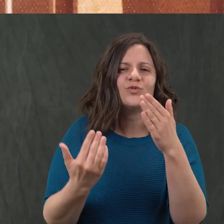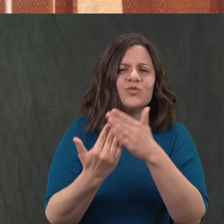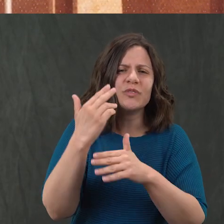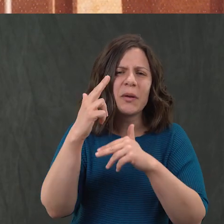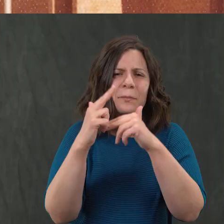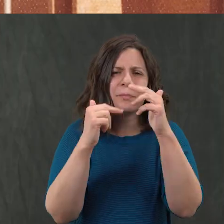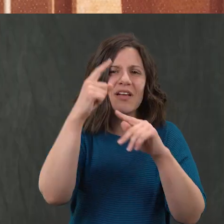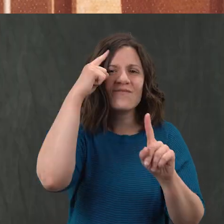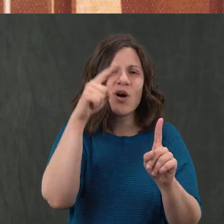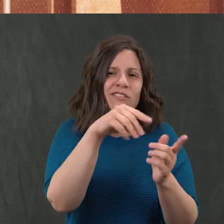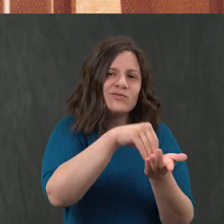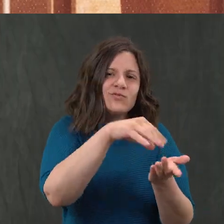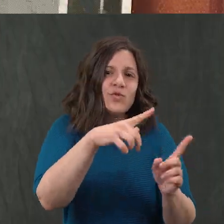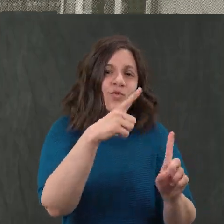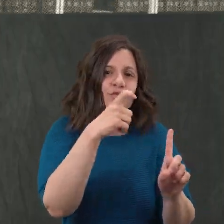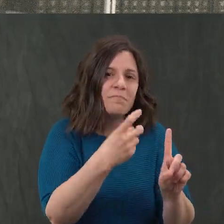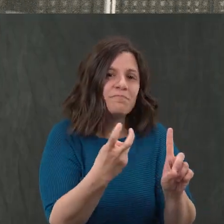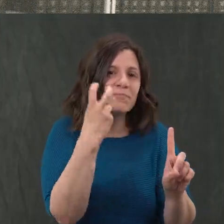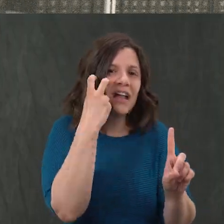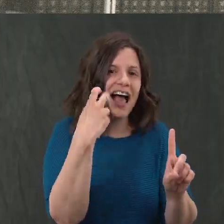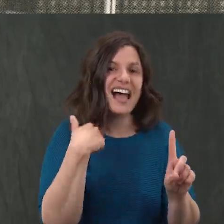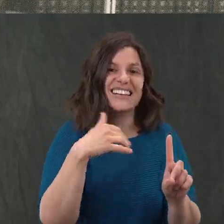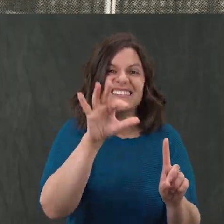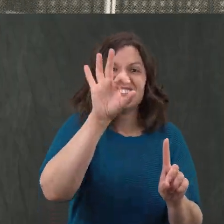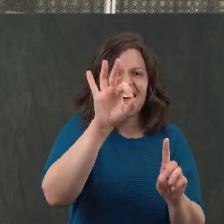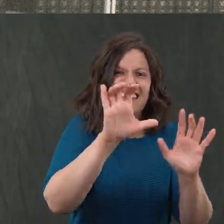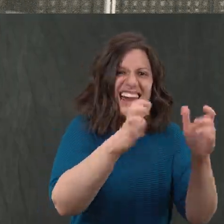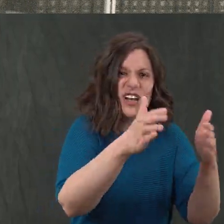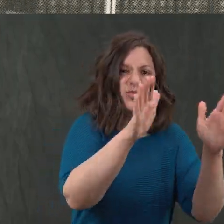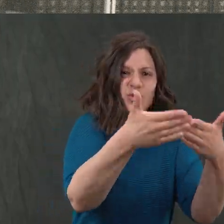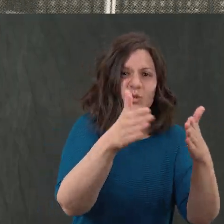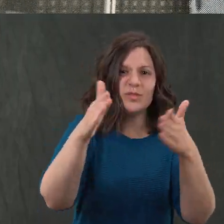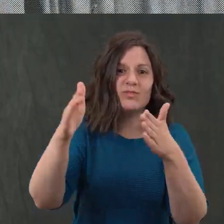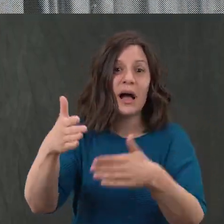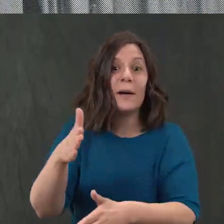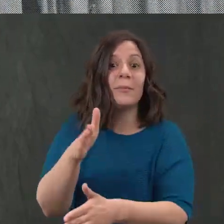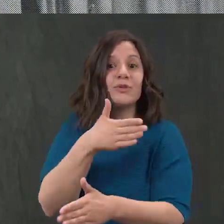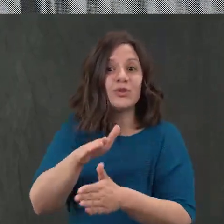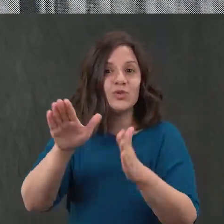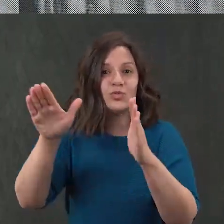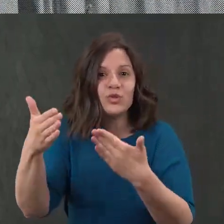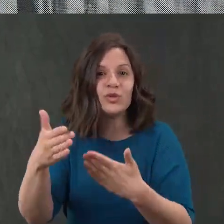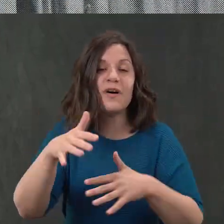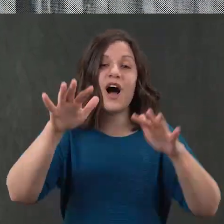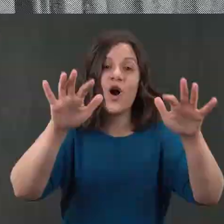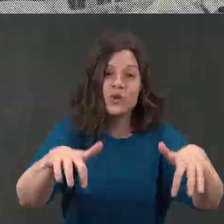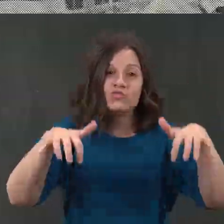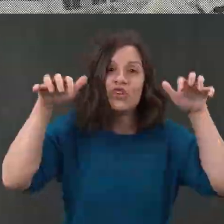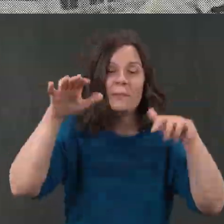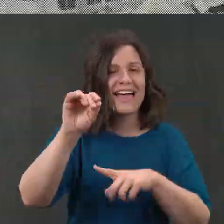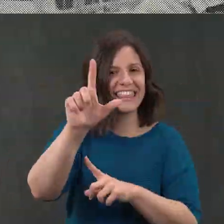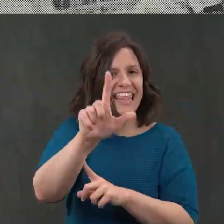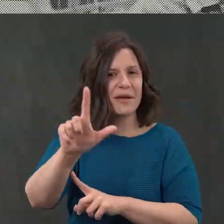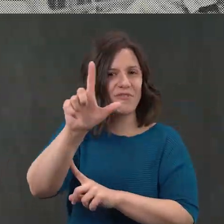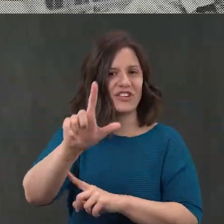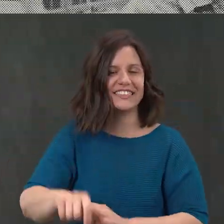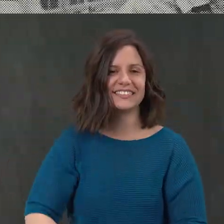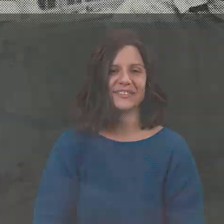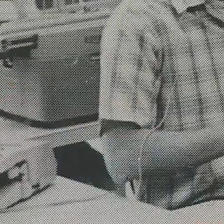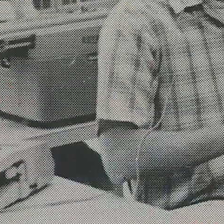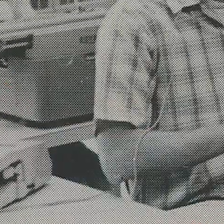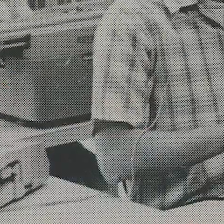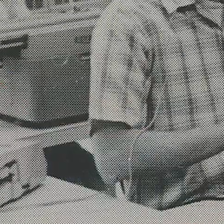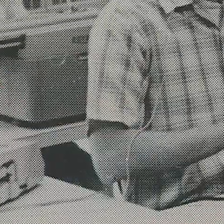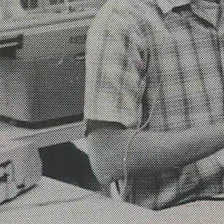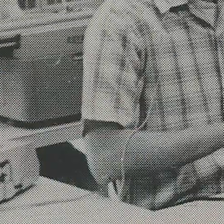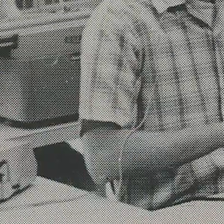The new building for students who are blind had 9 classrooms, a music room, an auditorium, and a library. Photos, students with earphones sit